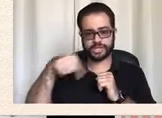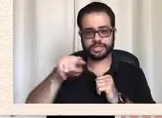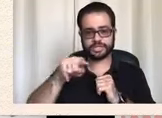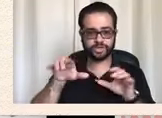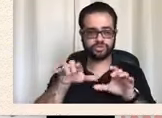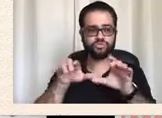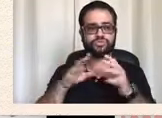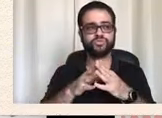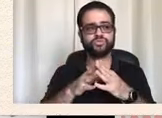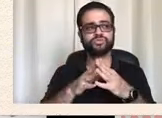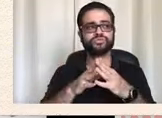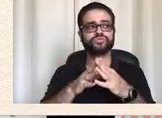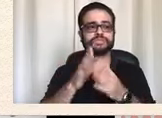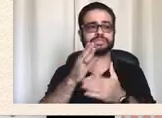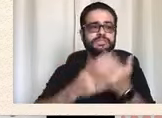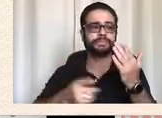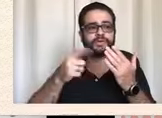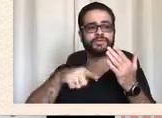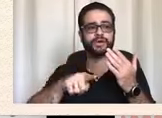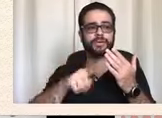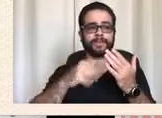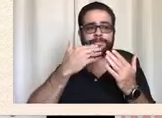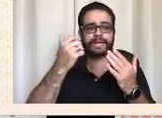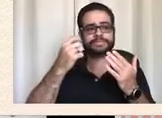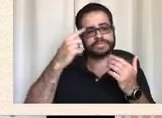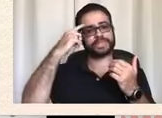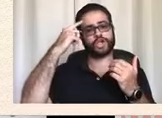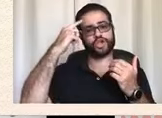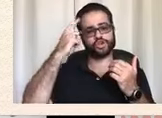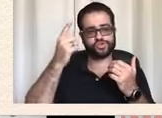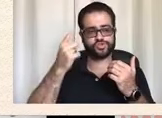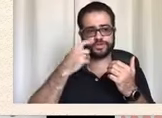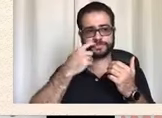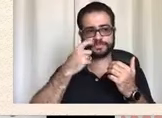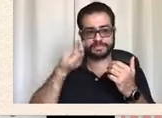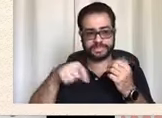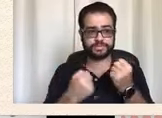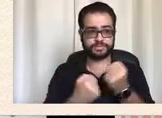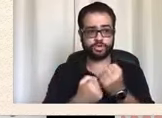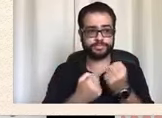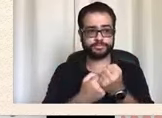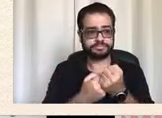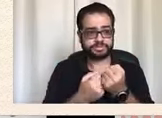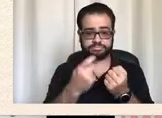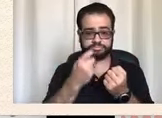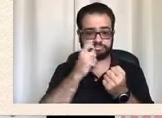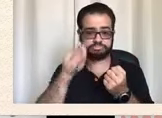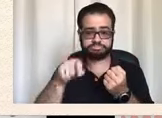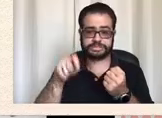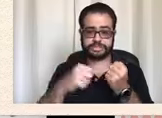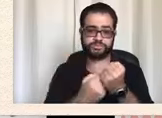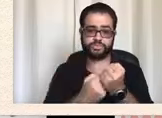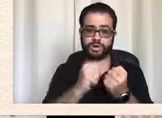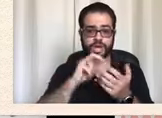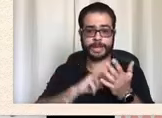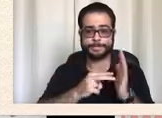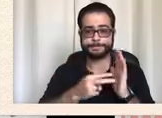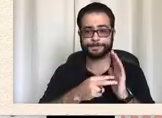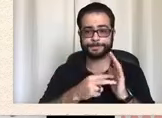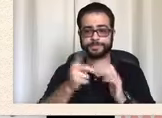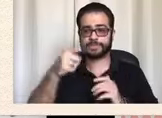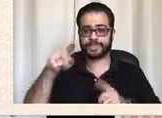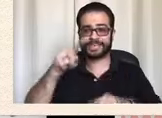Some of the most forward thinkers that I know need support. They just do. That doesn't mean that they can't make those